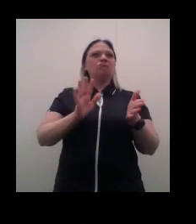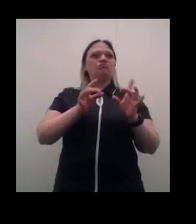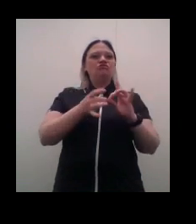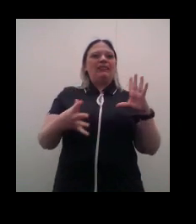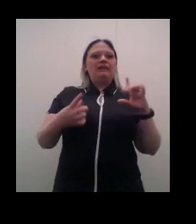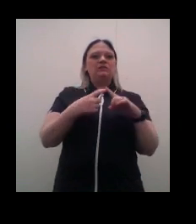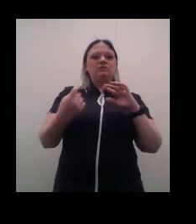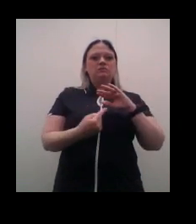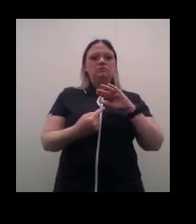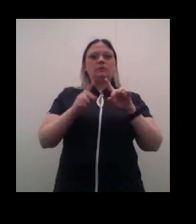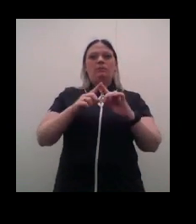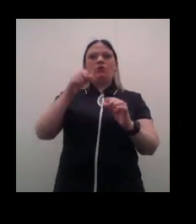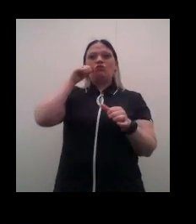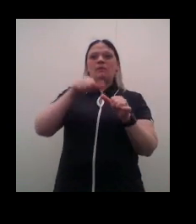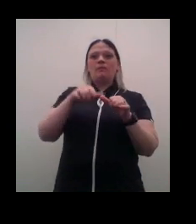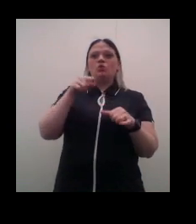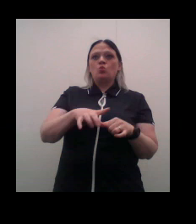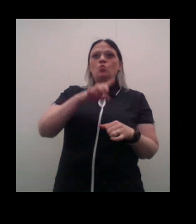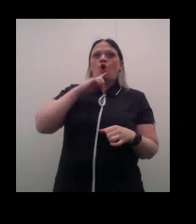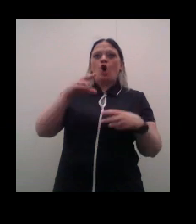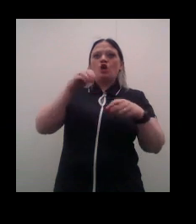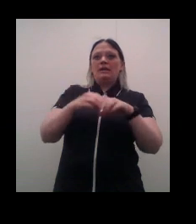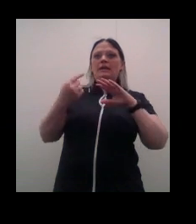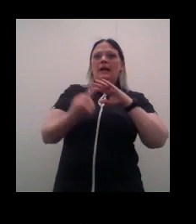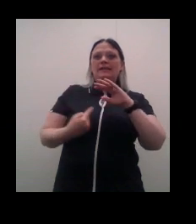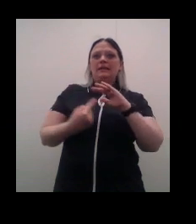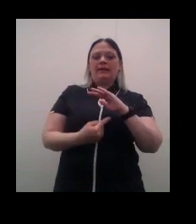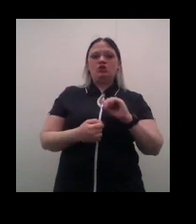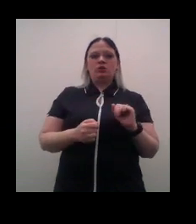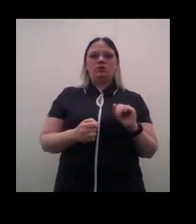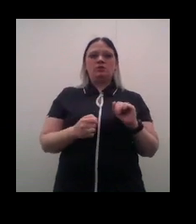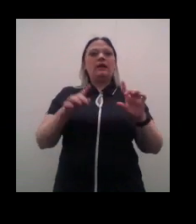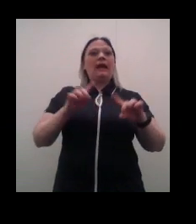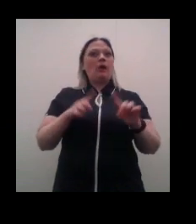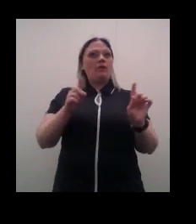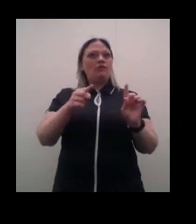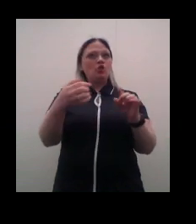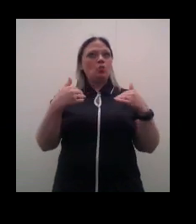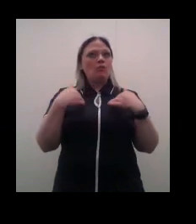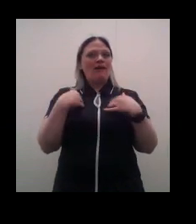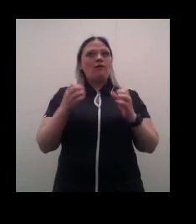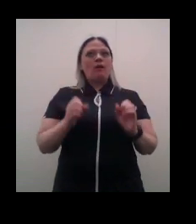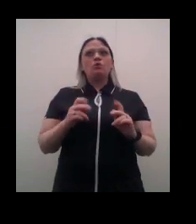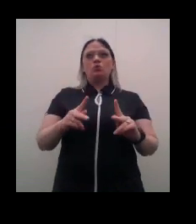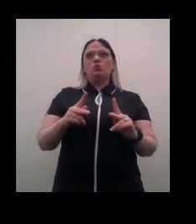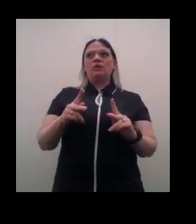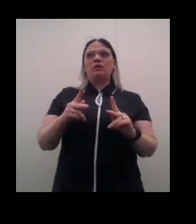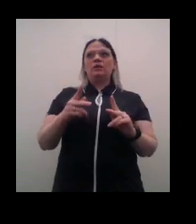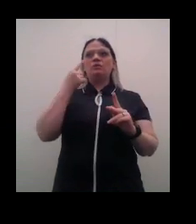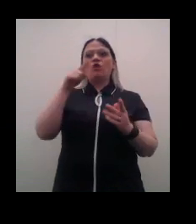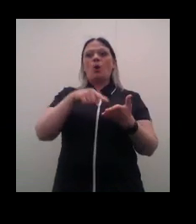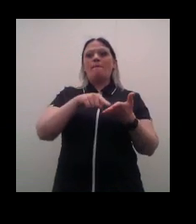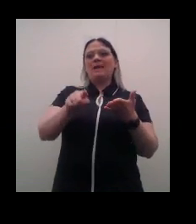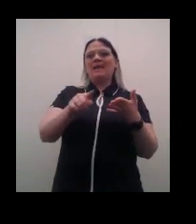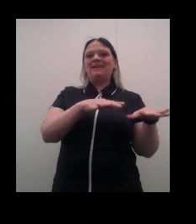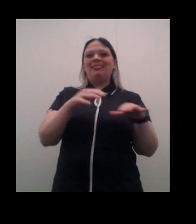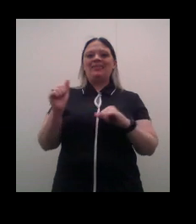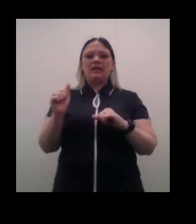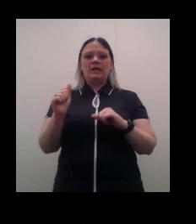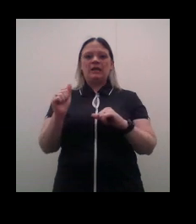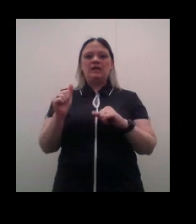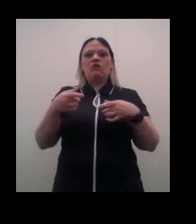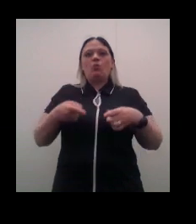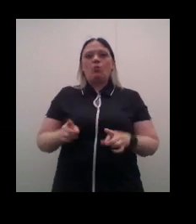you are in isolation. However, there are opportunities for people to get paid leave while they are